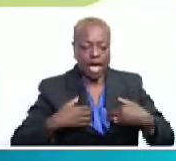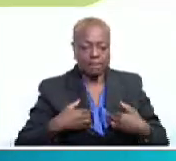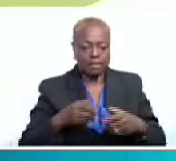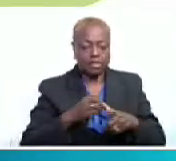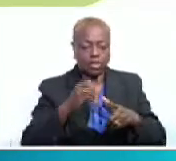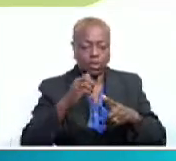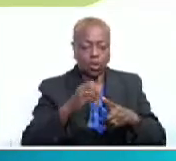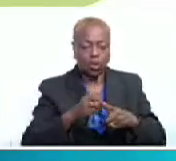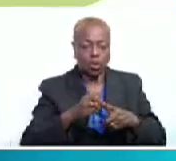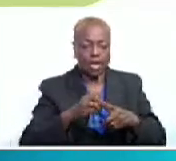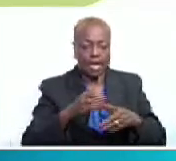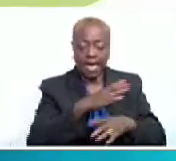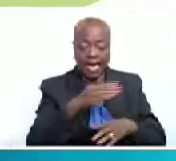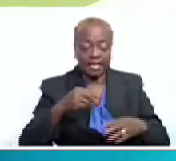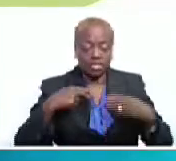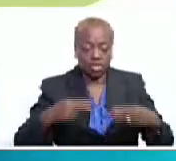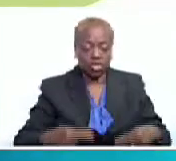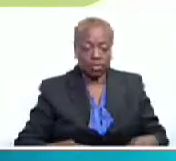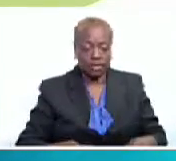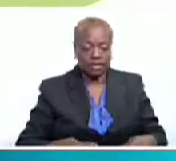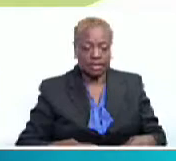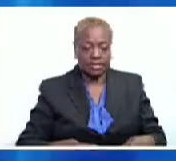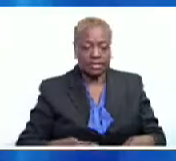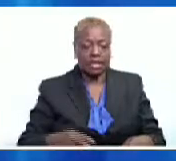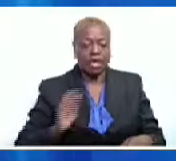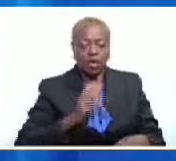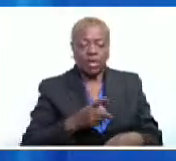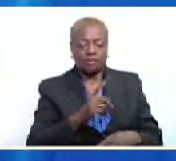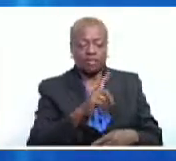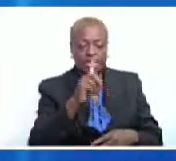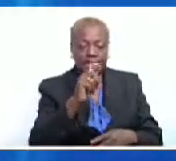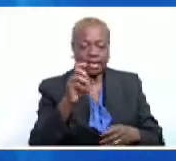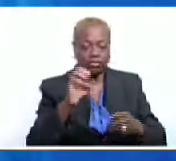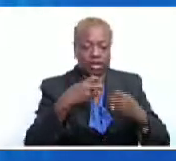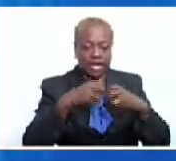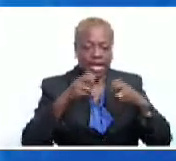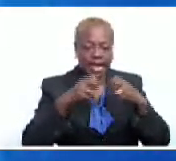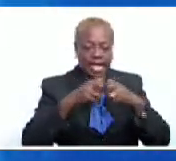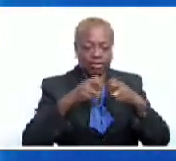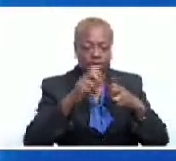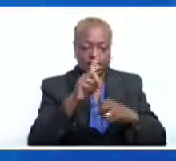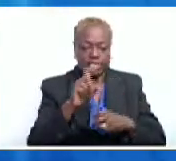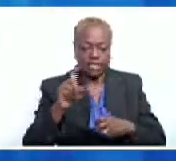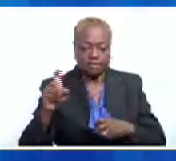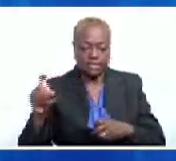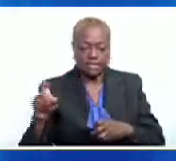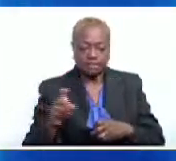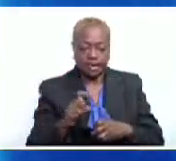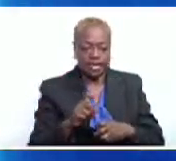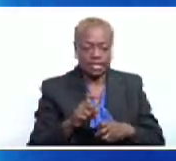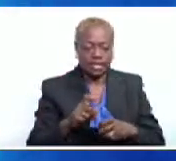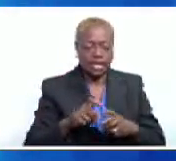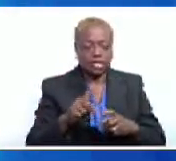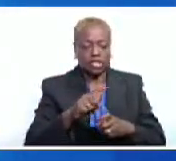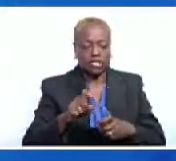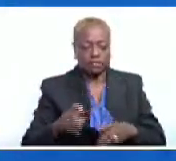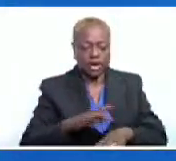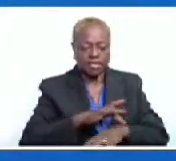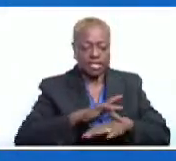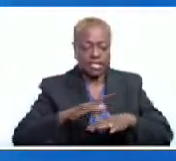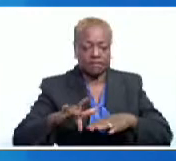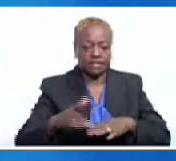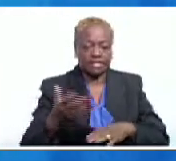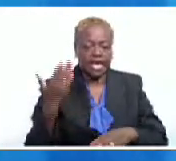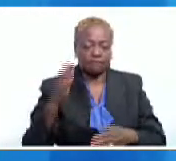to clean the surfaces, but we also bought 20 electro sprayers so we can spray surfaces even after we clean. And